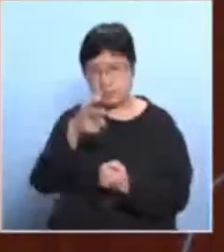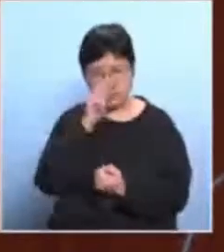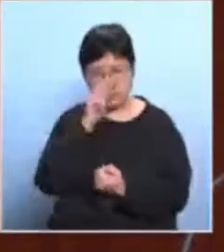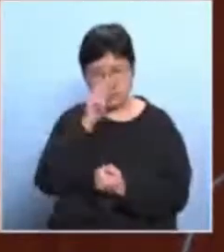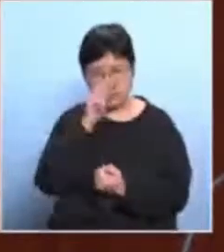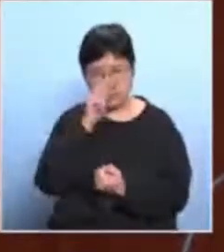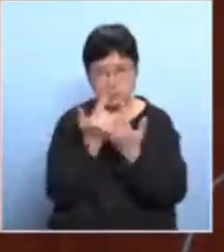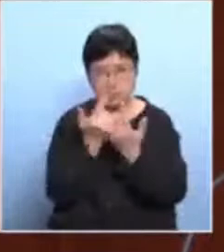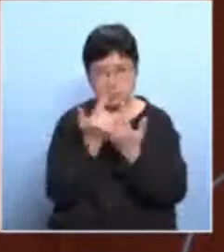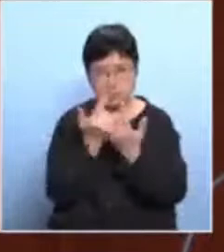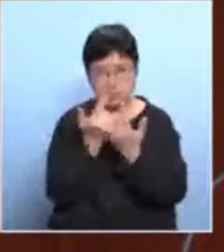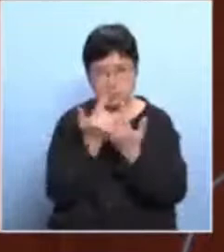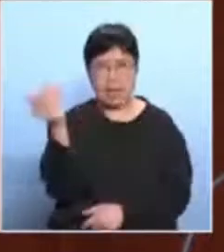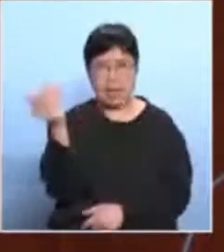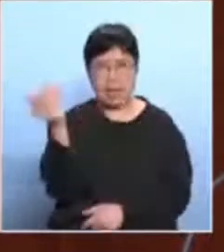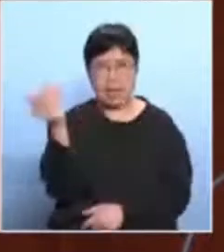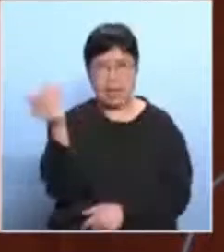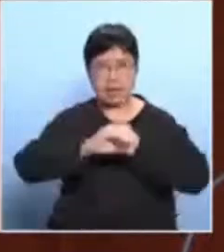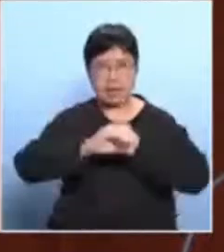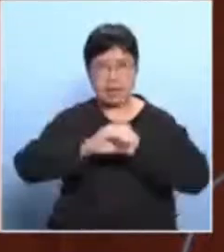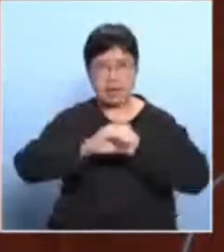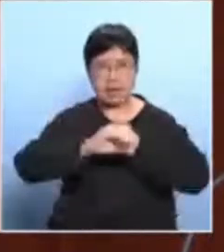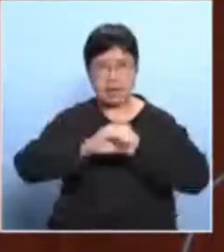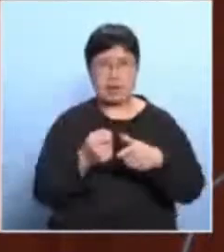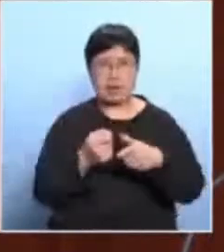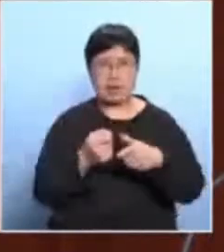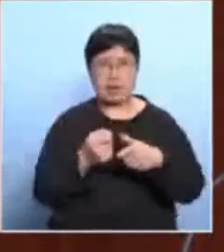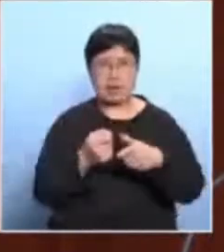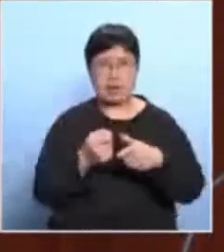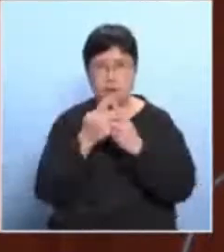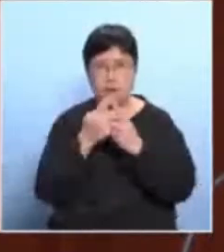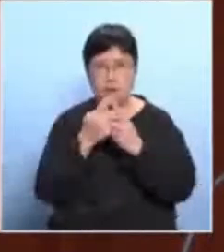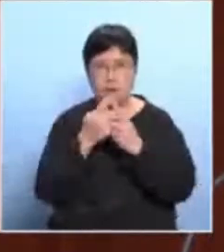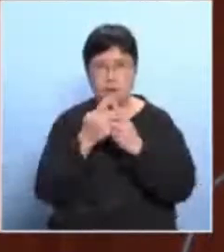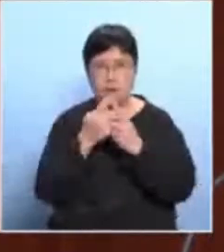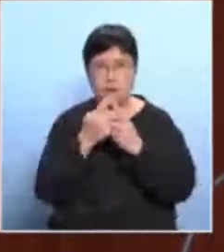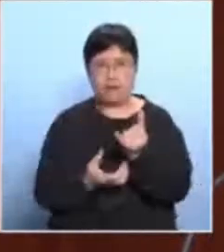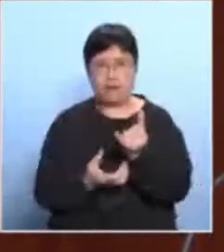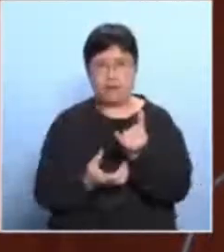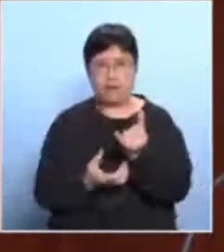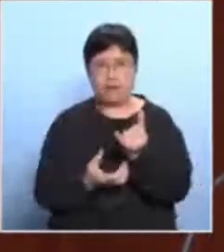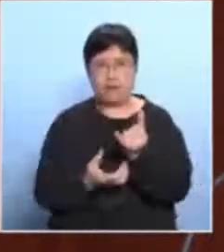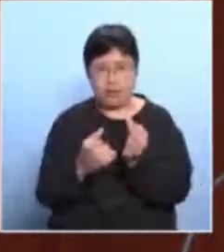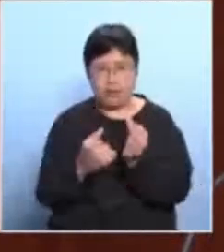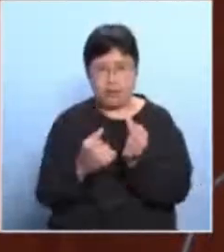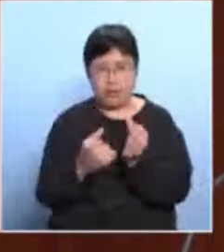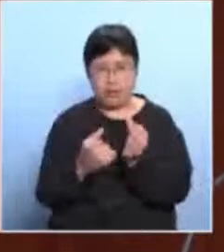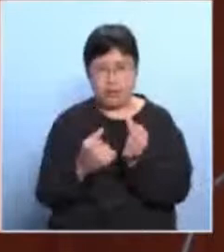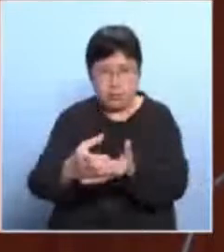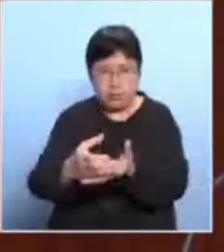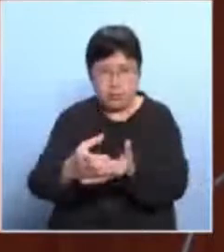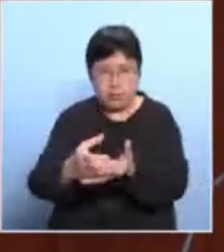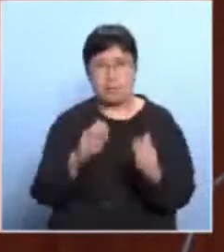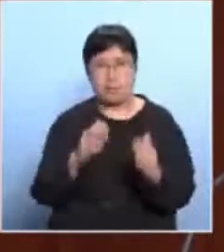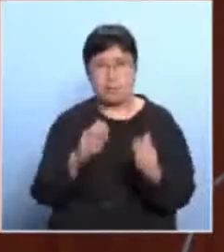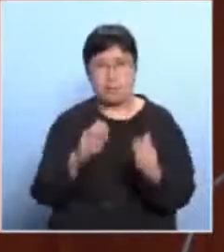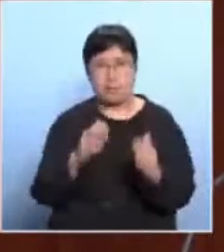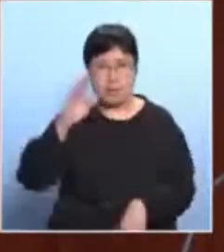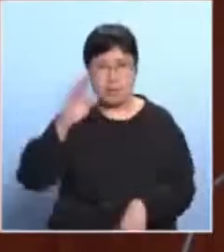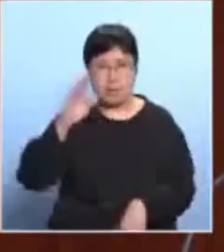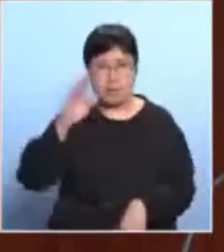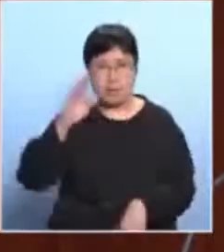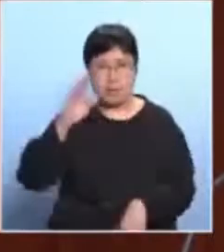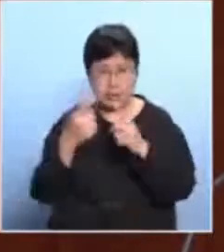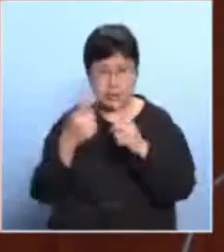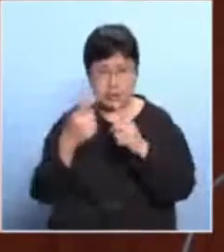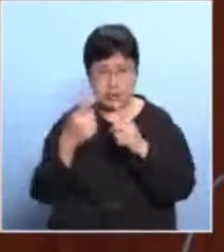Ridge in the North District, the government will change the use of the 2-hectare site for